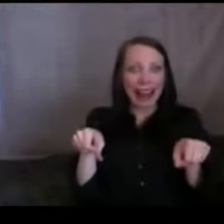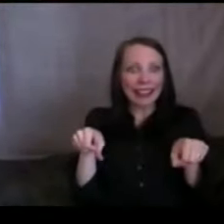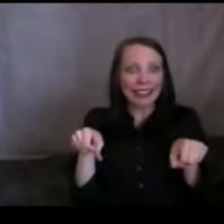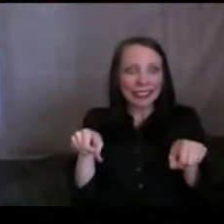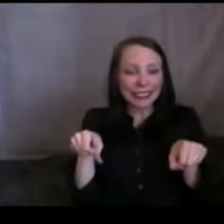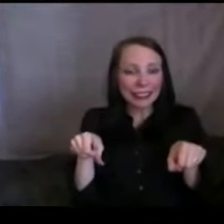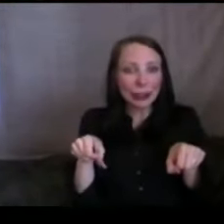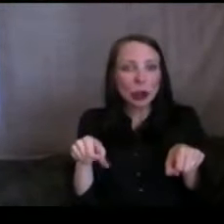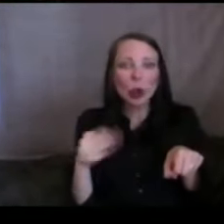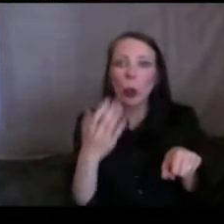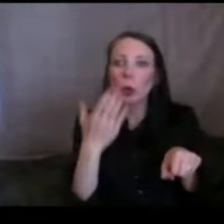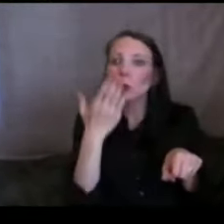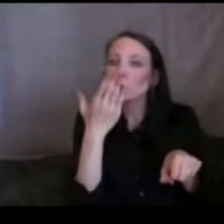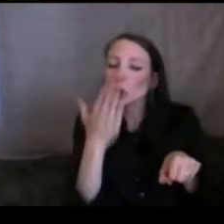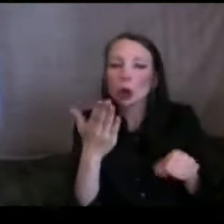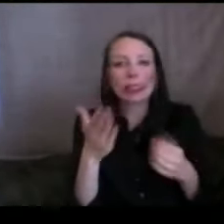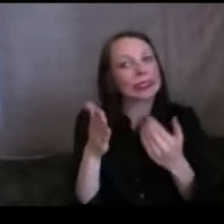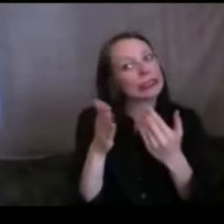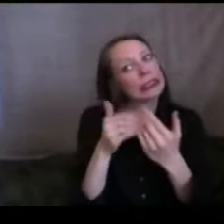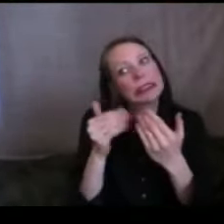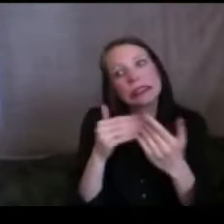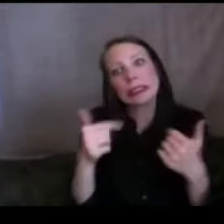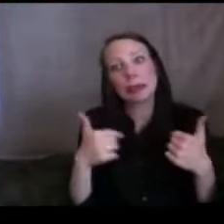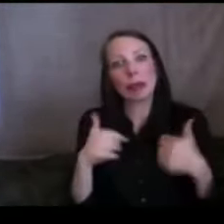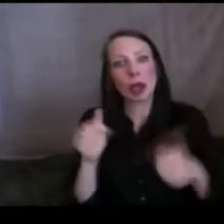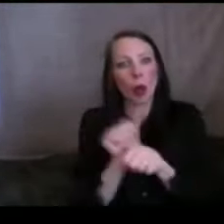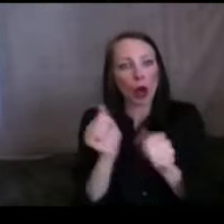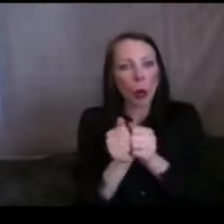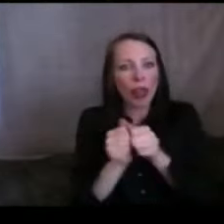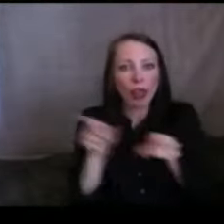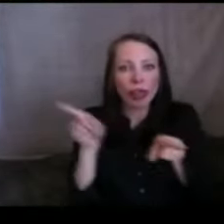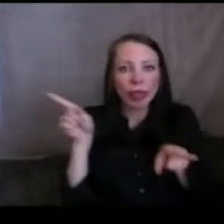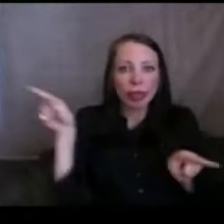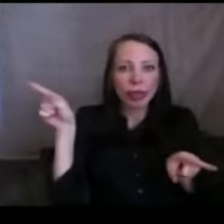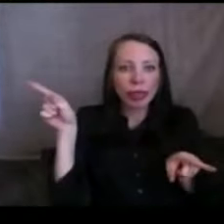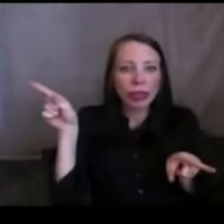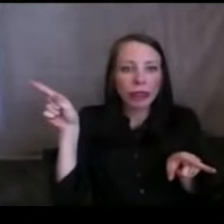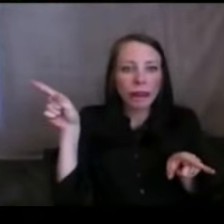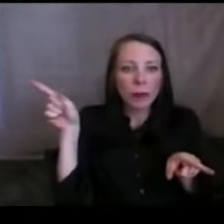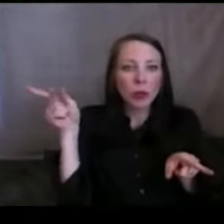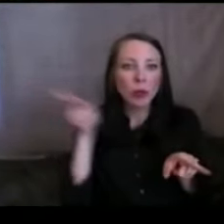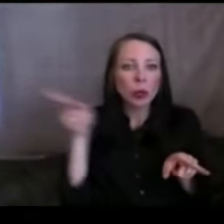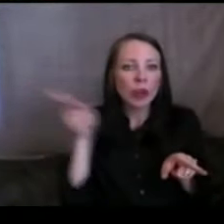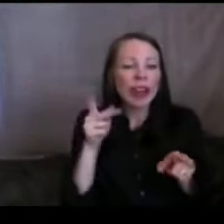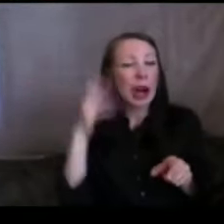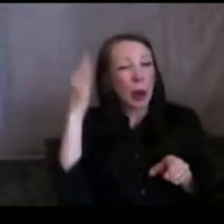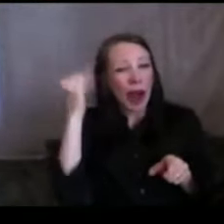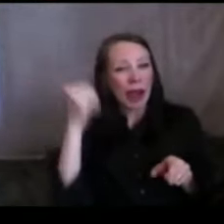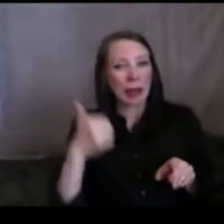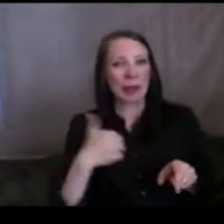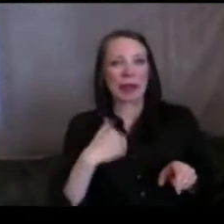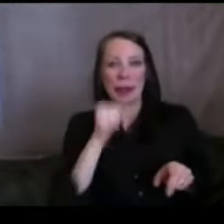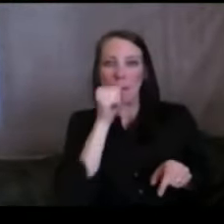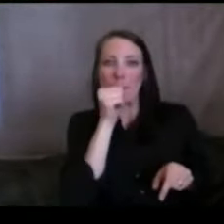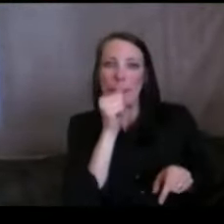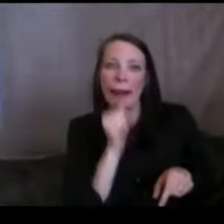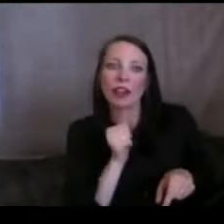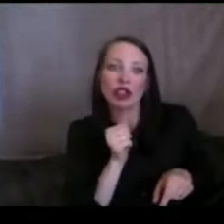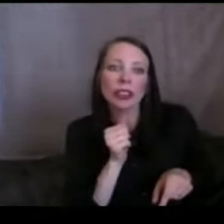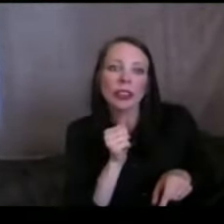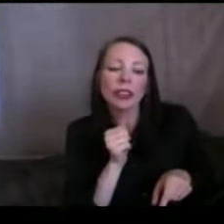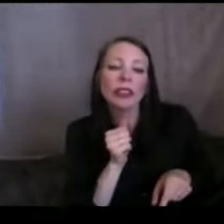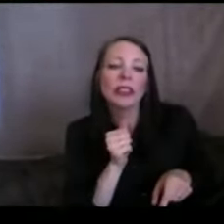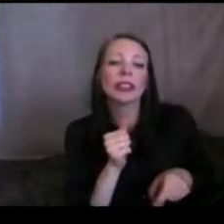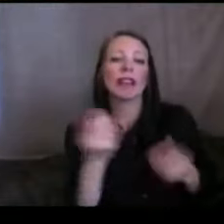this guy, because I can be patient with them and give them more chance and